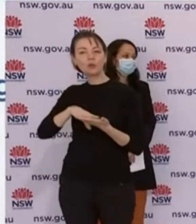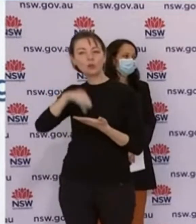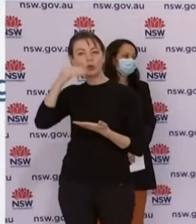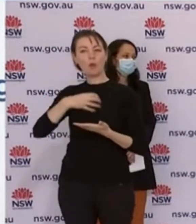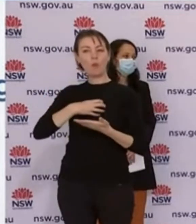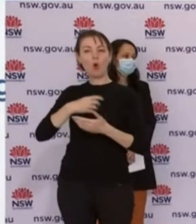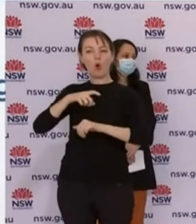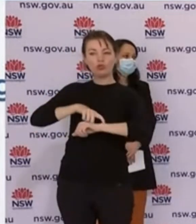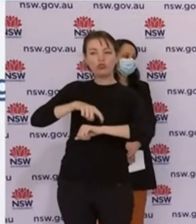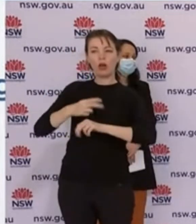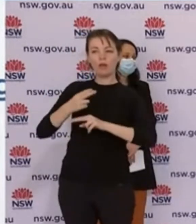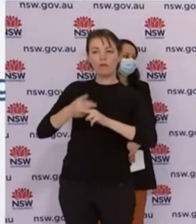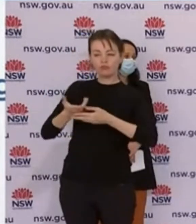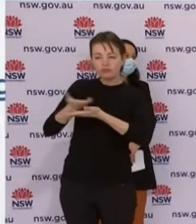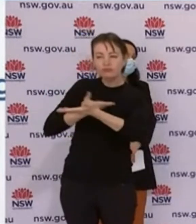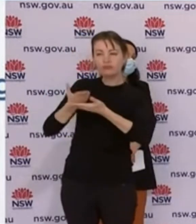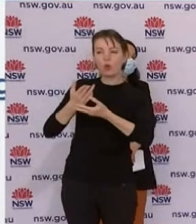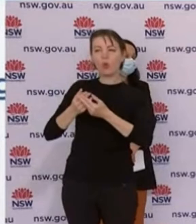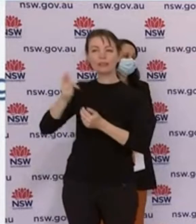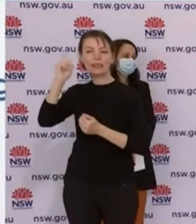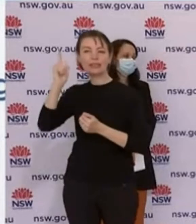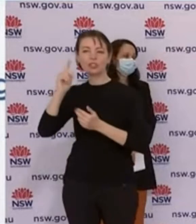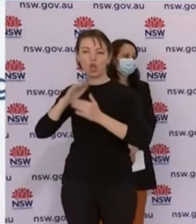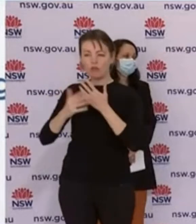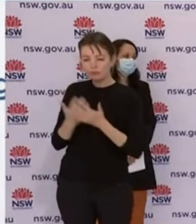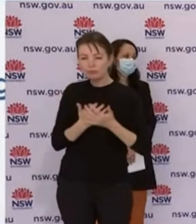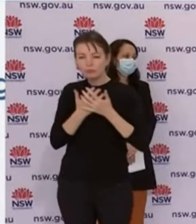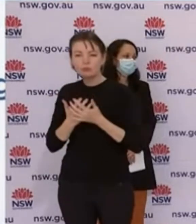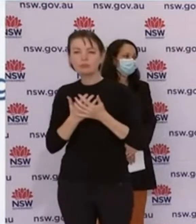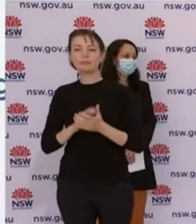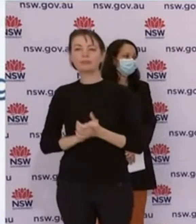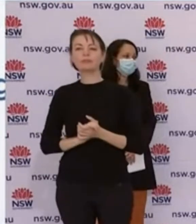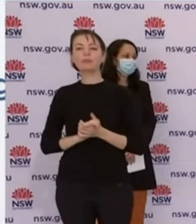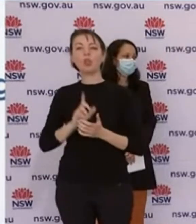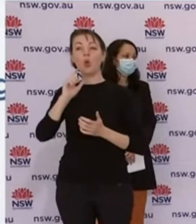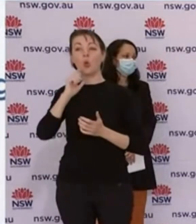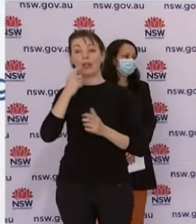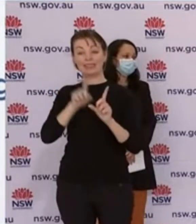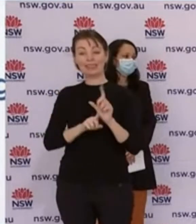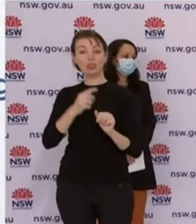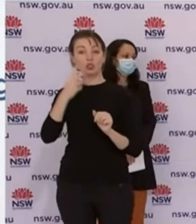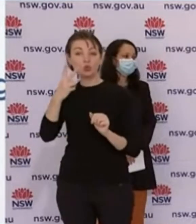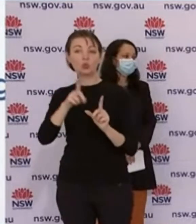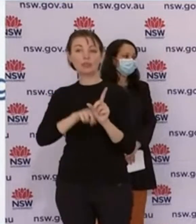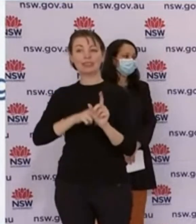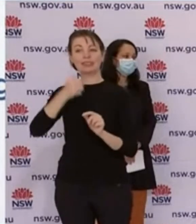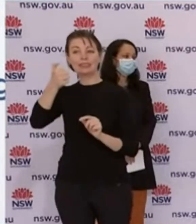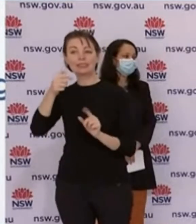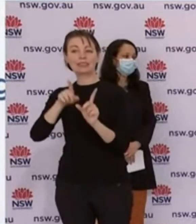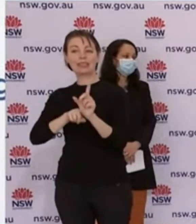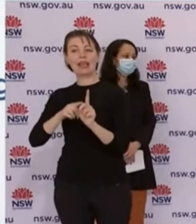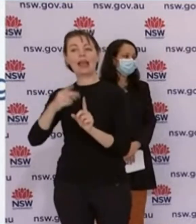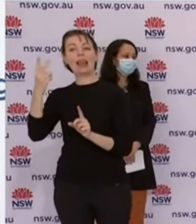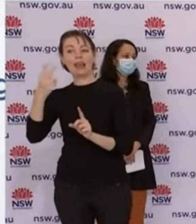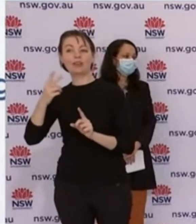face-to-face before their exams begin. From the 1st of November, we'll welcome back Year 2, Year 6 and Year 11, also crucial years, particularly